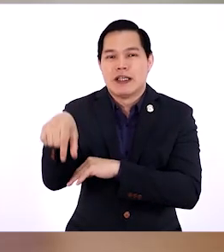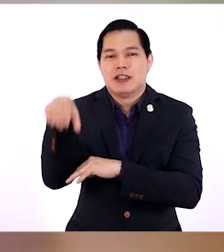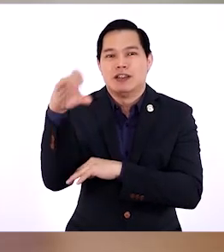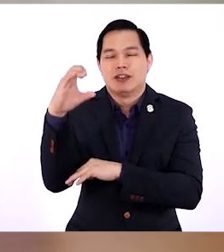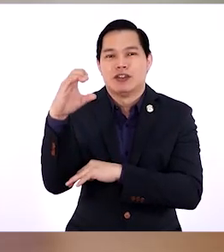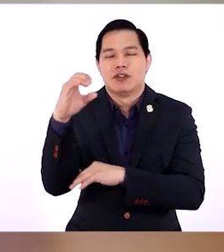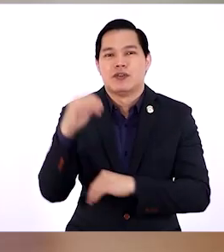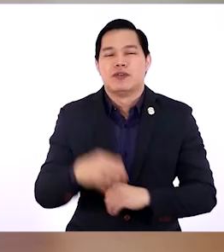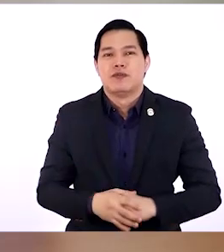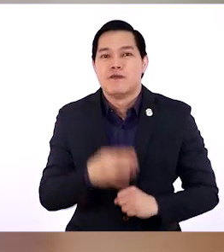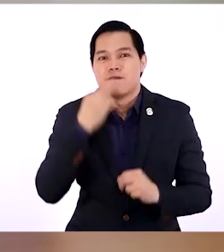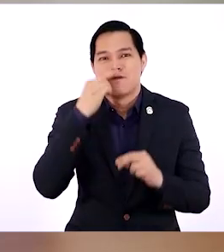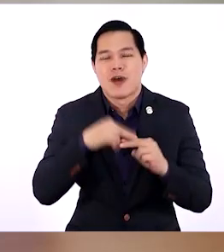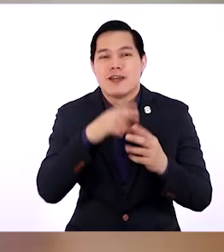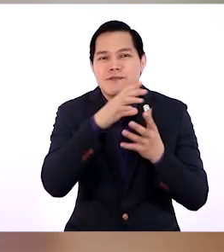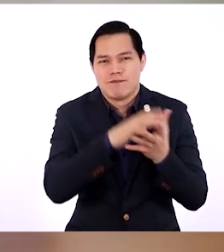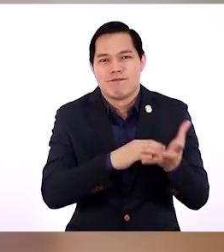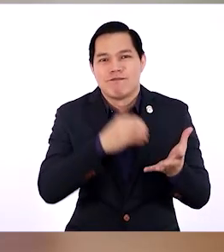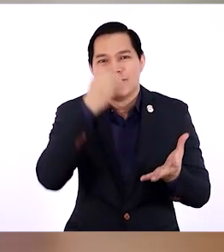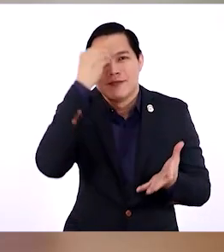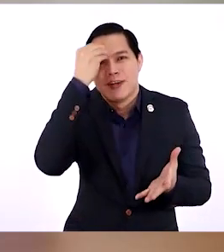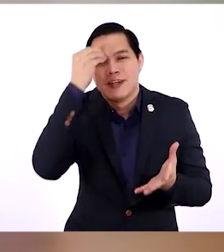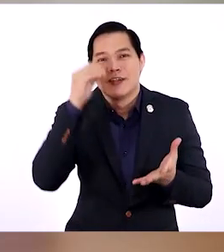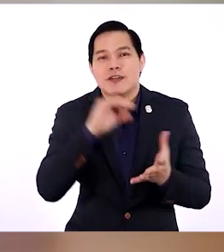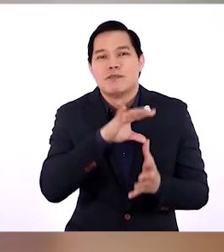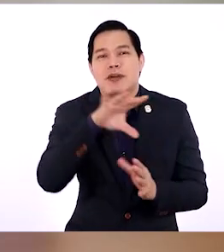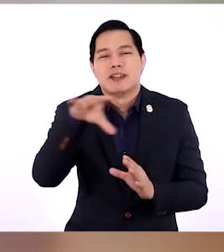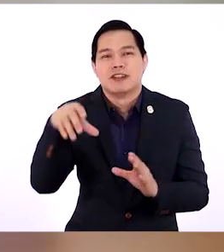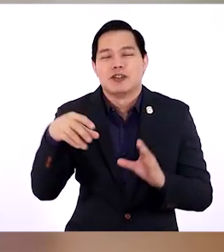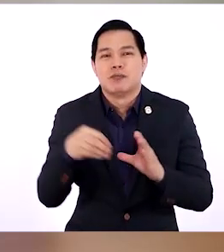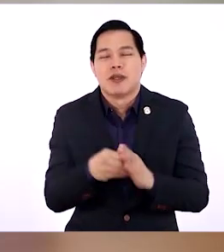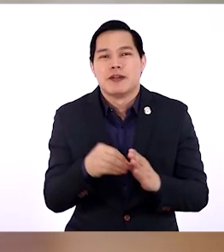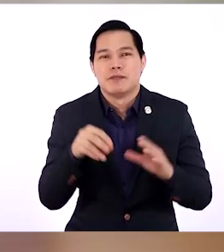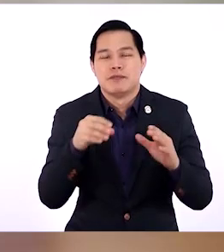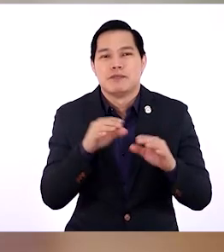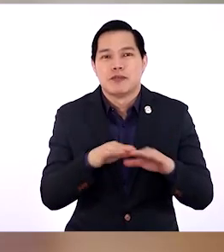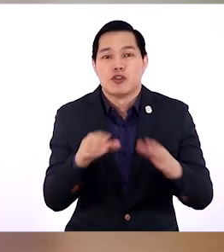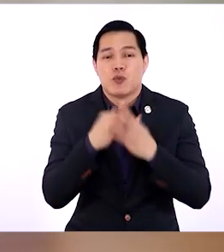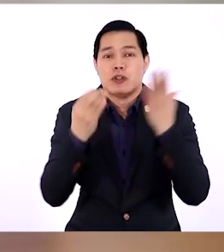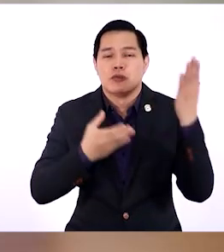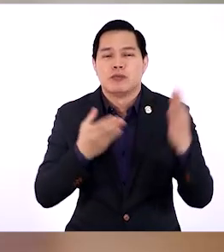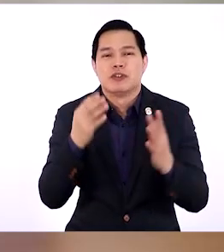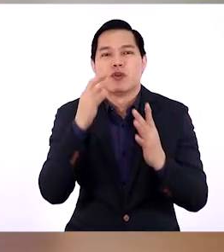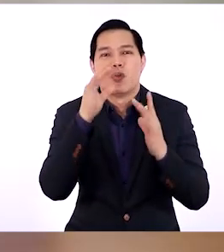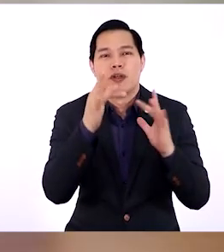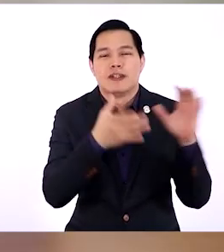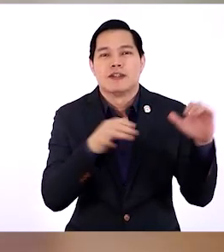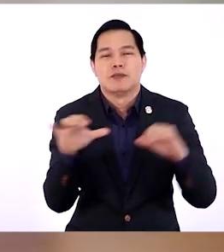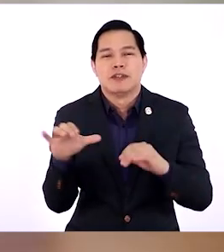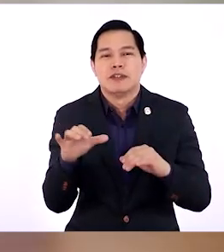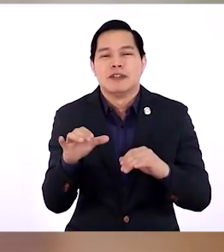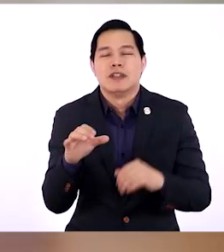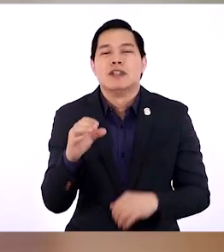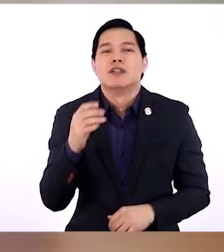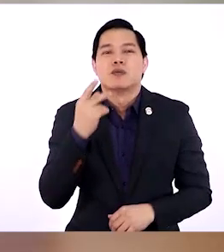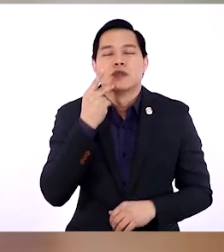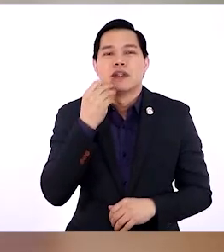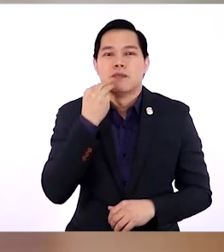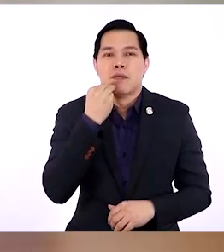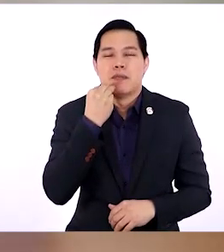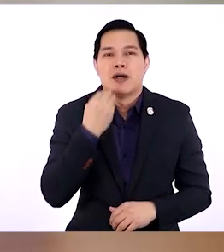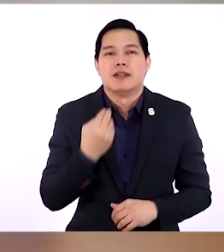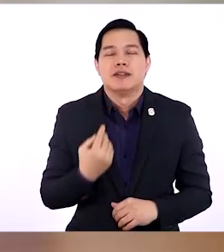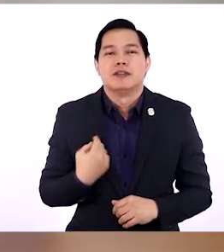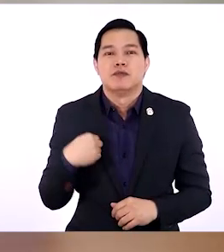City had fun and learning as they participated in a PNK Day online activity. Sister Christine